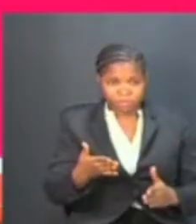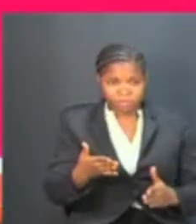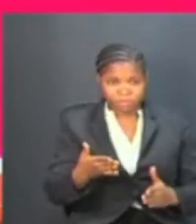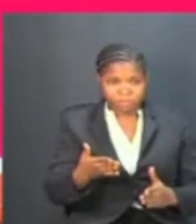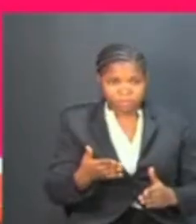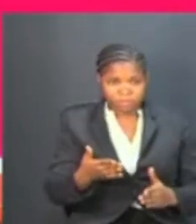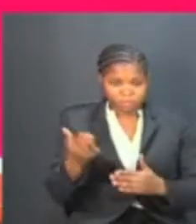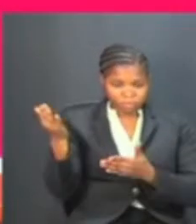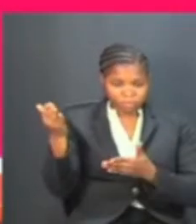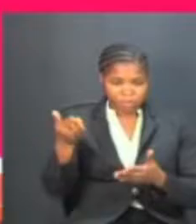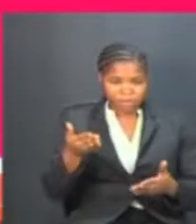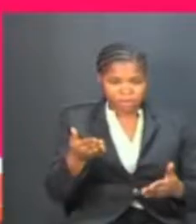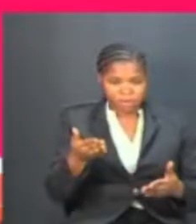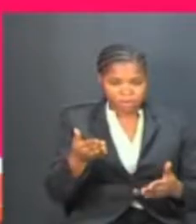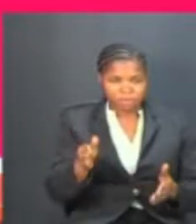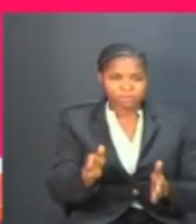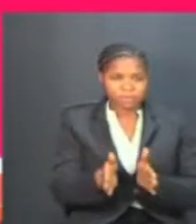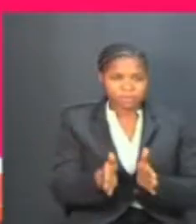pose the question.